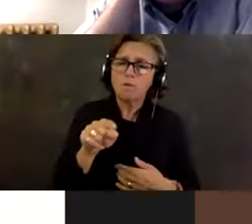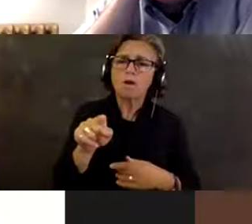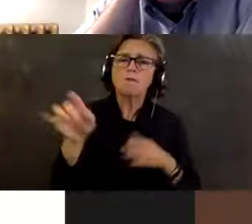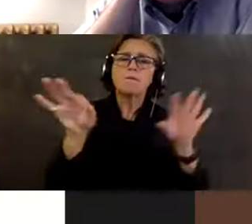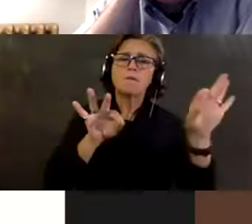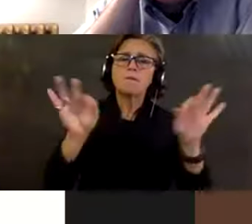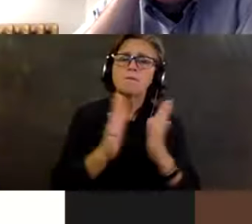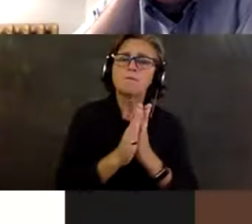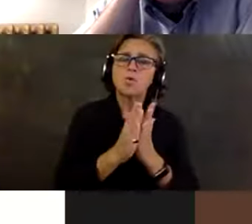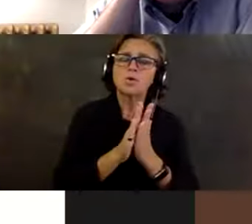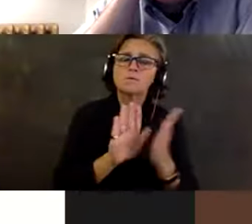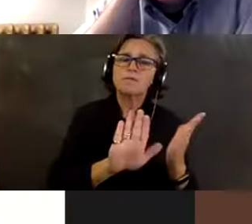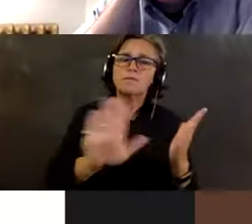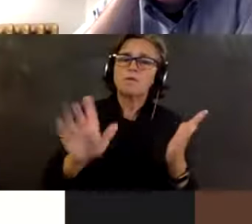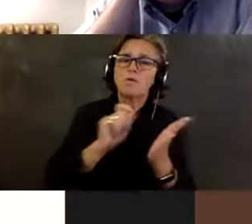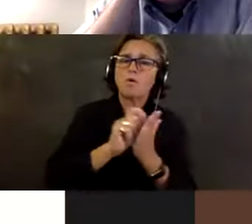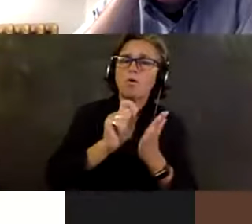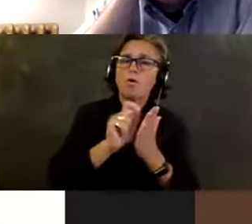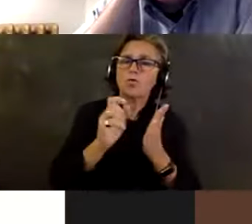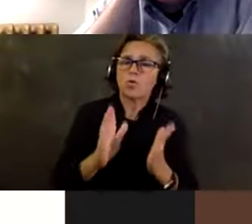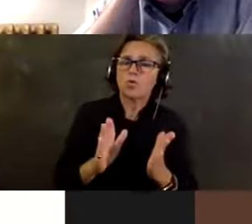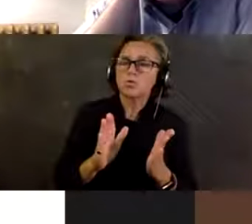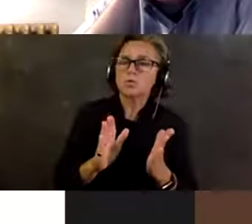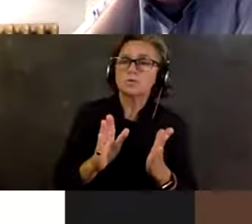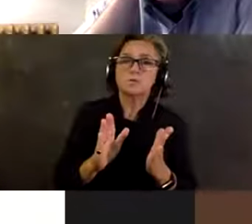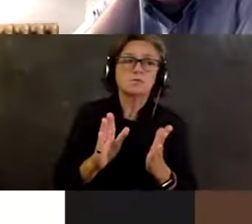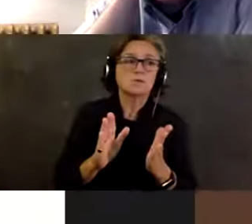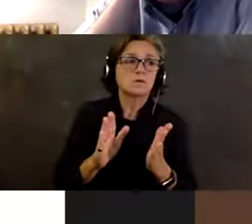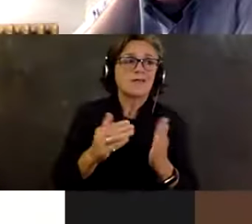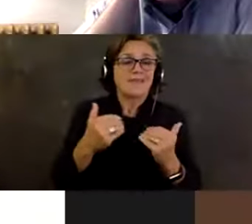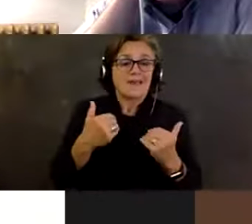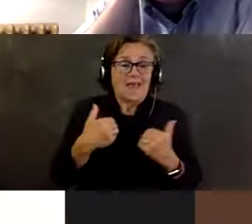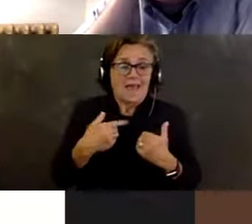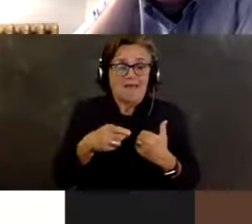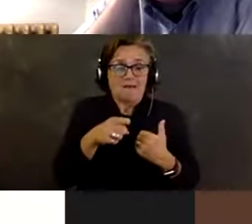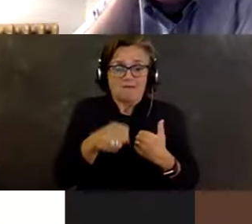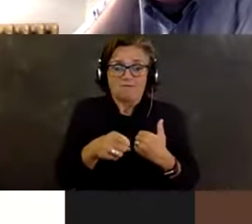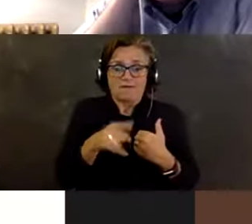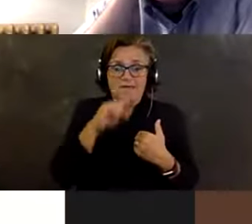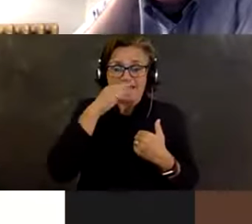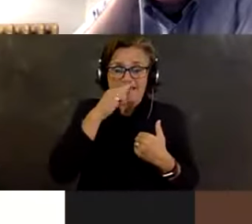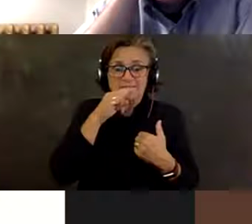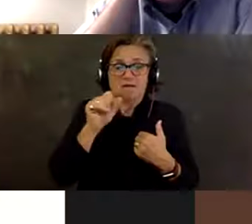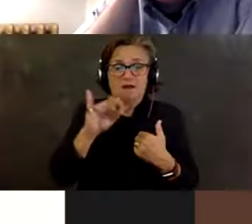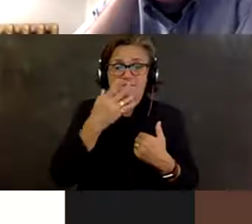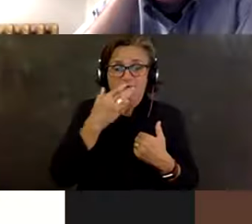have authors that have kids of color as the main characters in those stories. You also want to look for books that